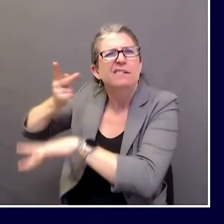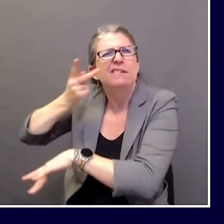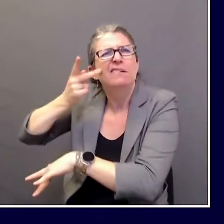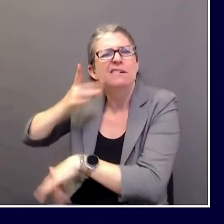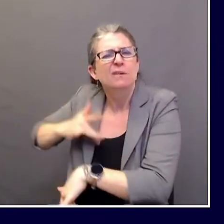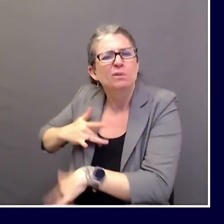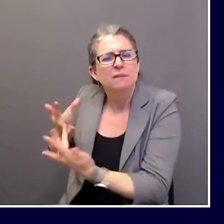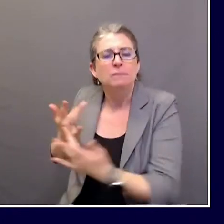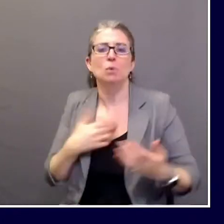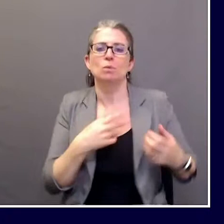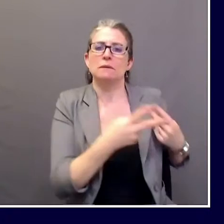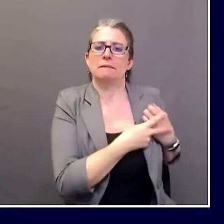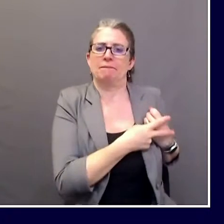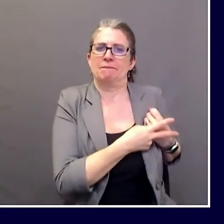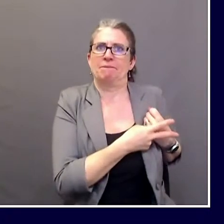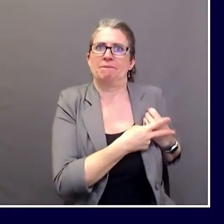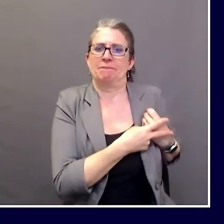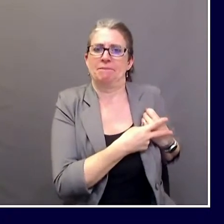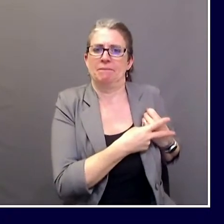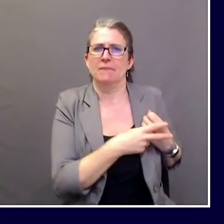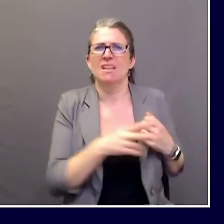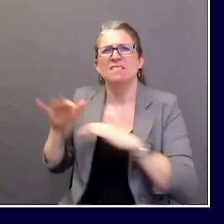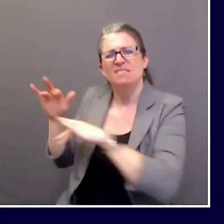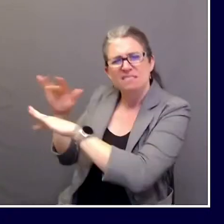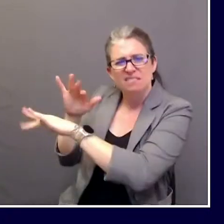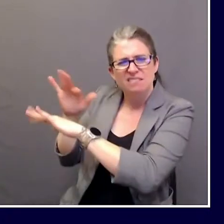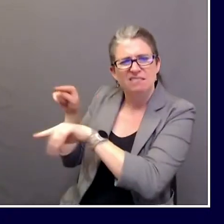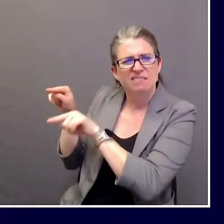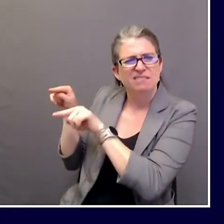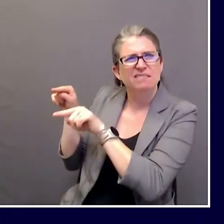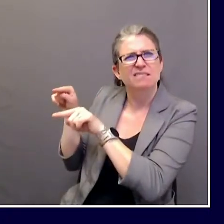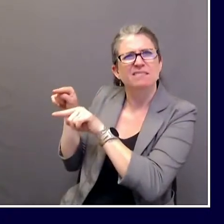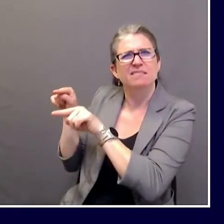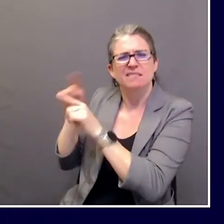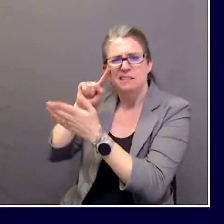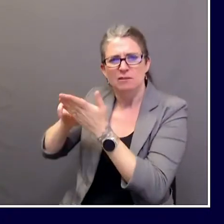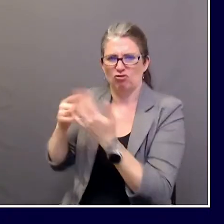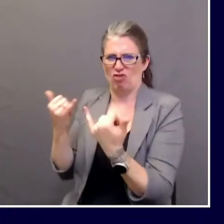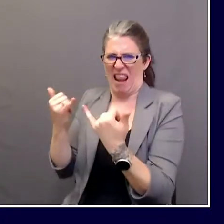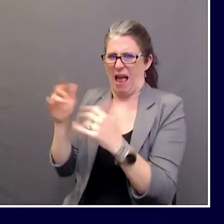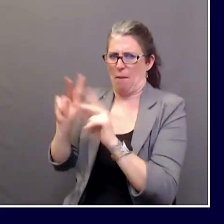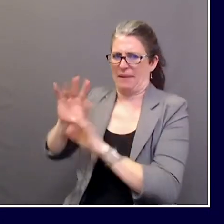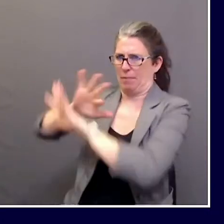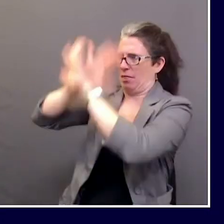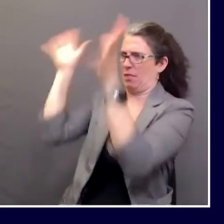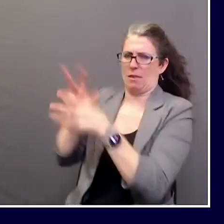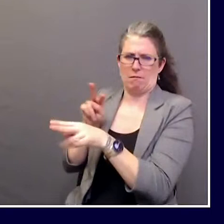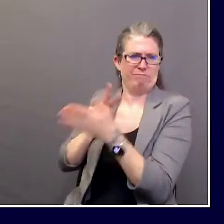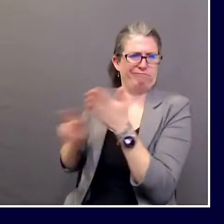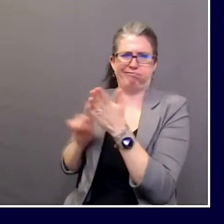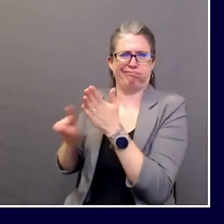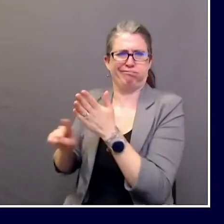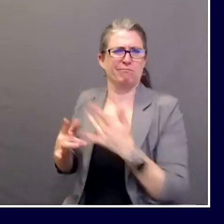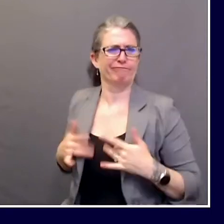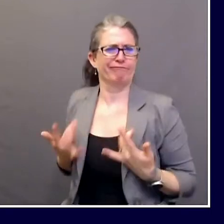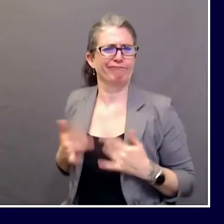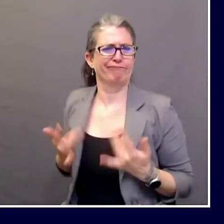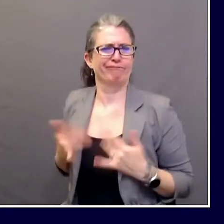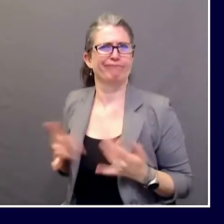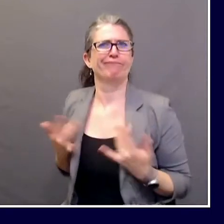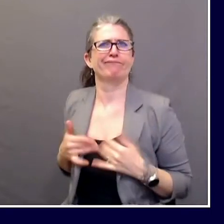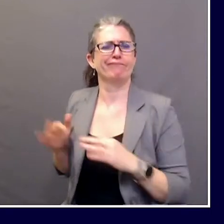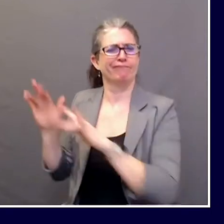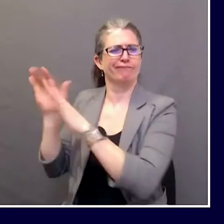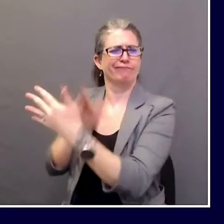6 cases, whether there are other cases out there, and then so that more providers can be briefed on what's happening. So that if they have